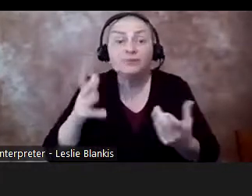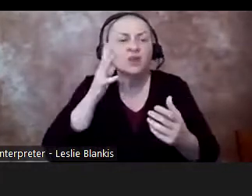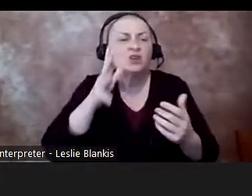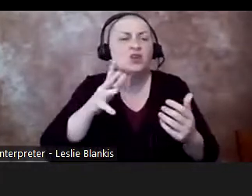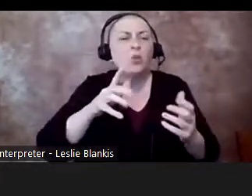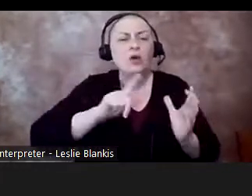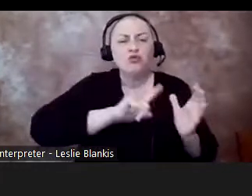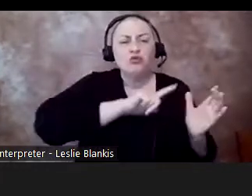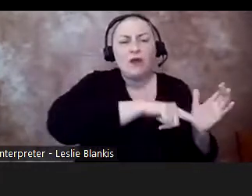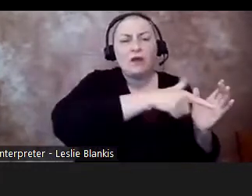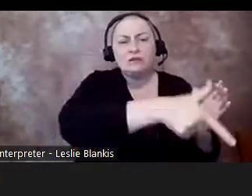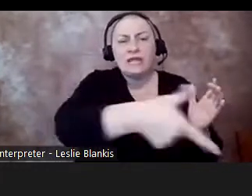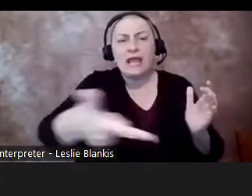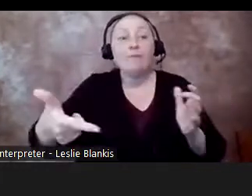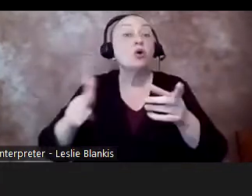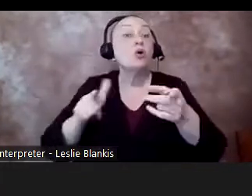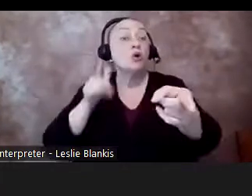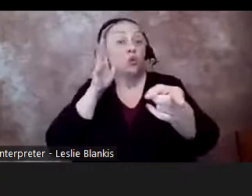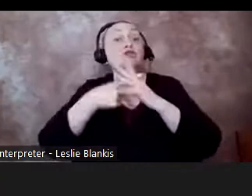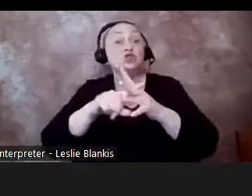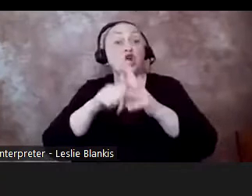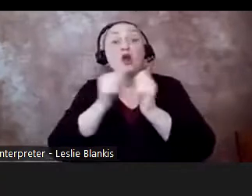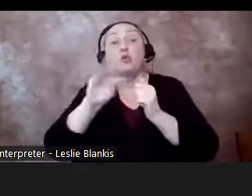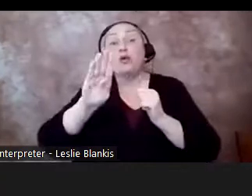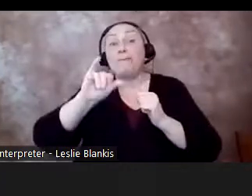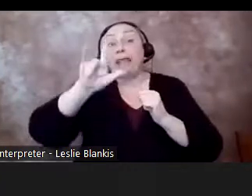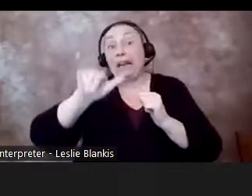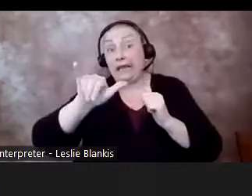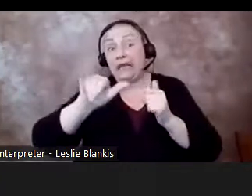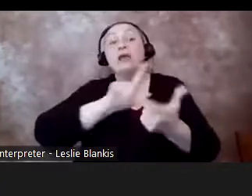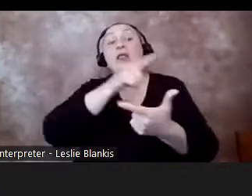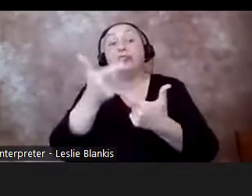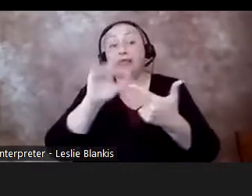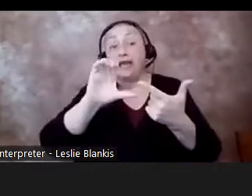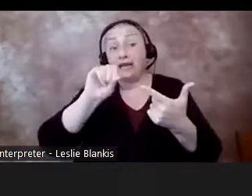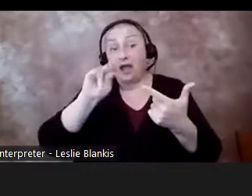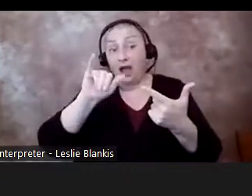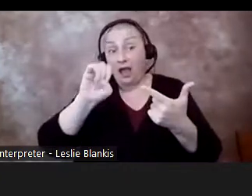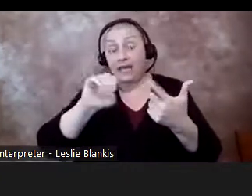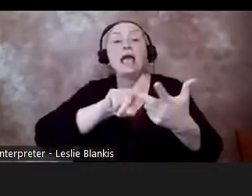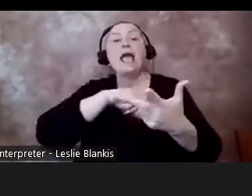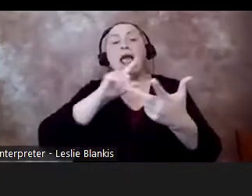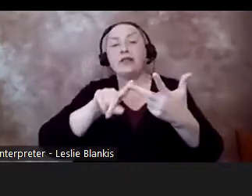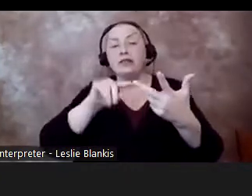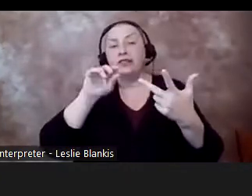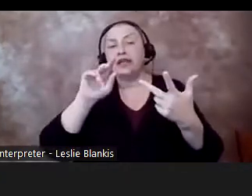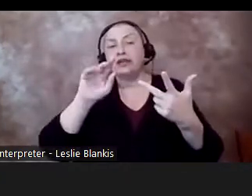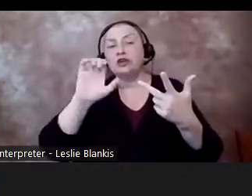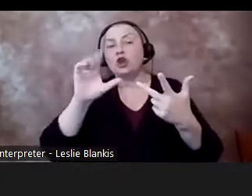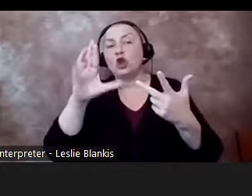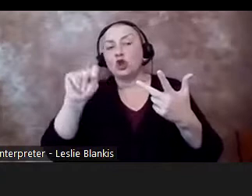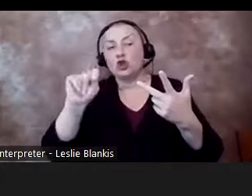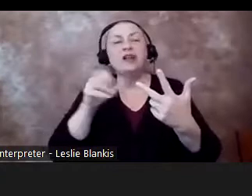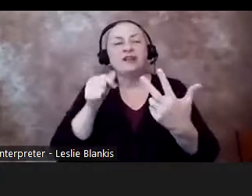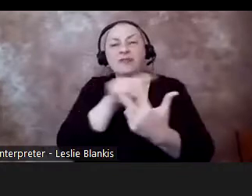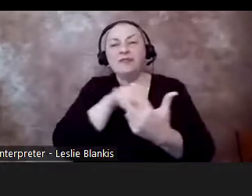round table, and we're actually going to start with Billy, and then we're going to go to Connie, and then Kurt Garrett. They are our subject matters.